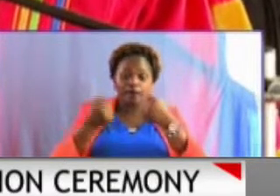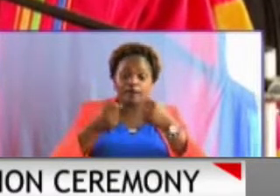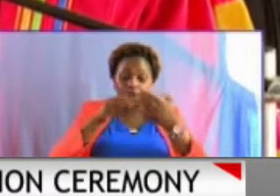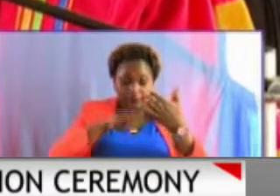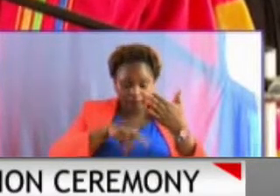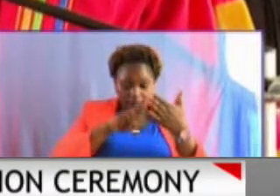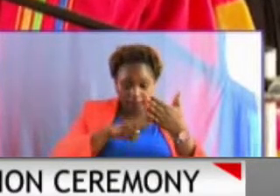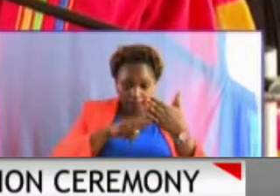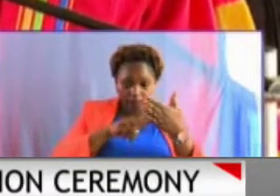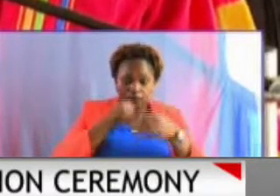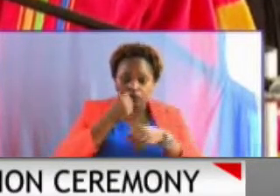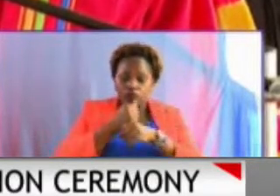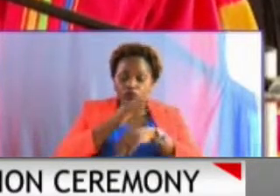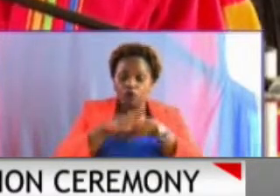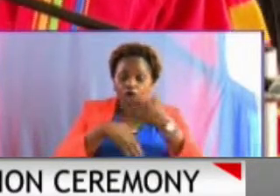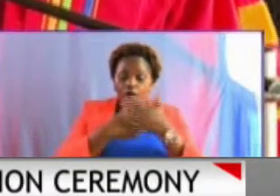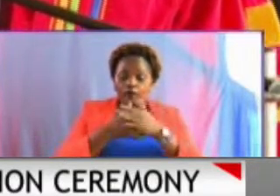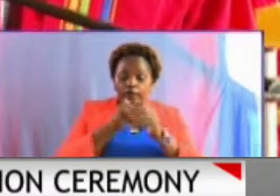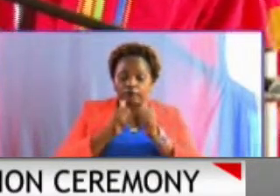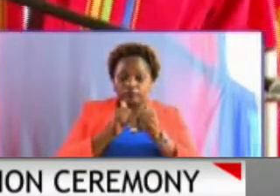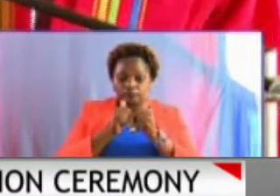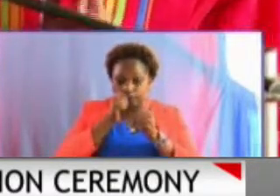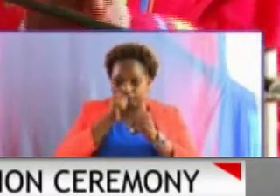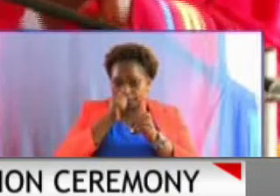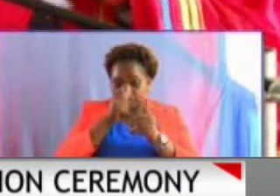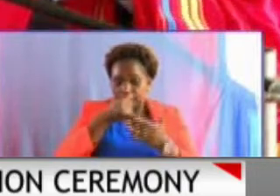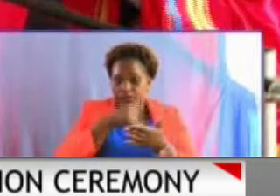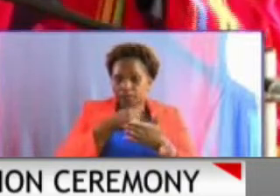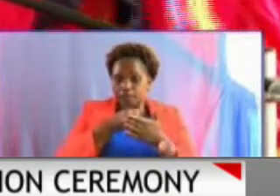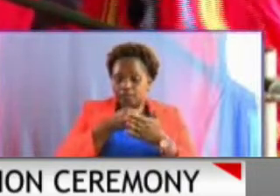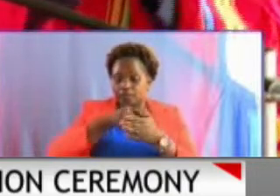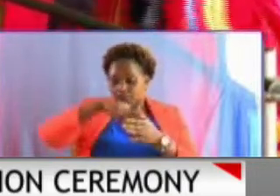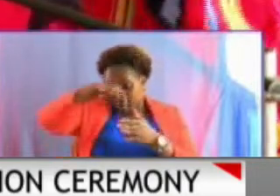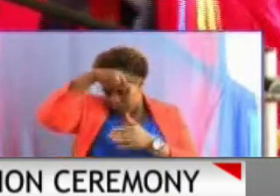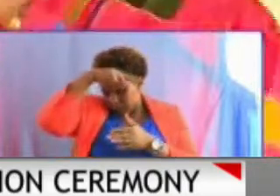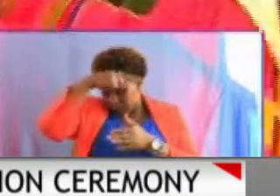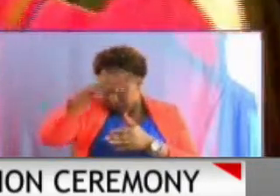read and do all that appertains to these degrees.